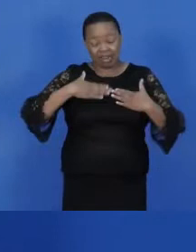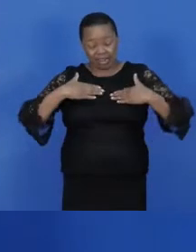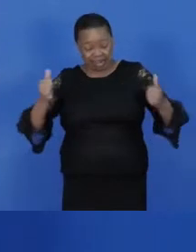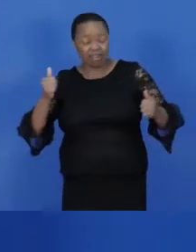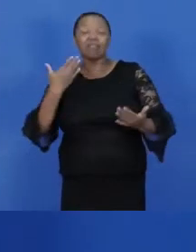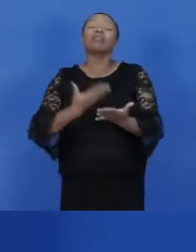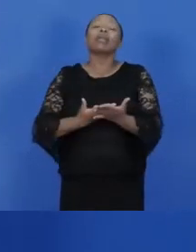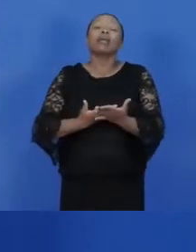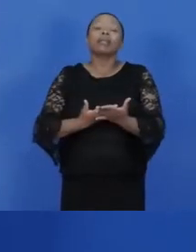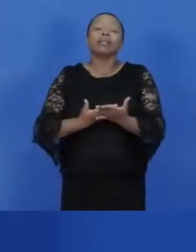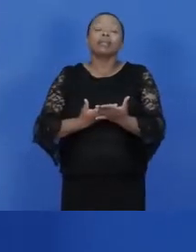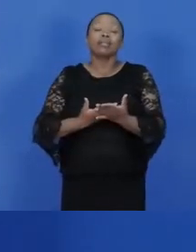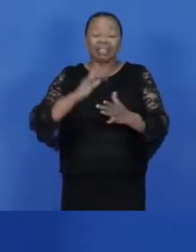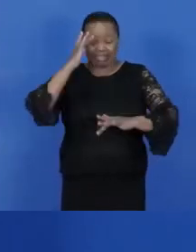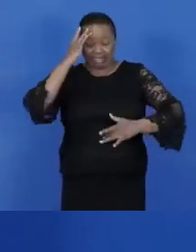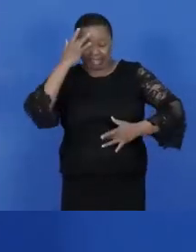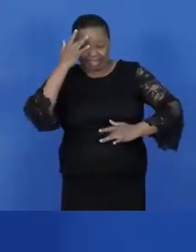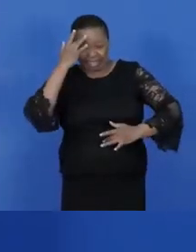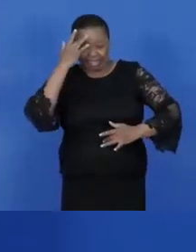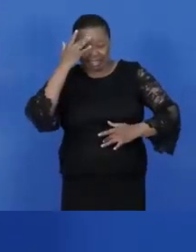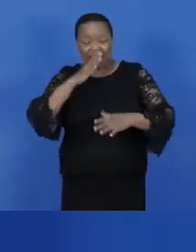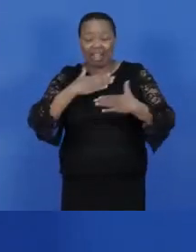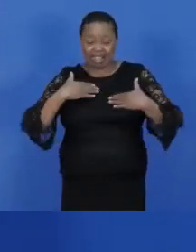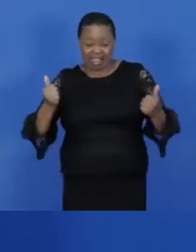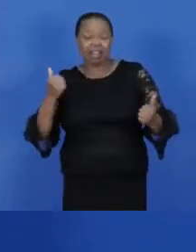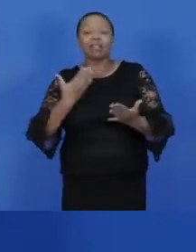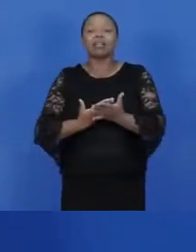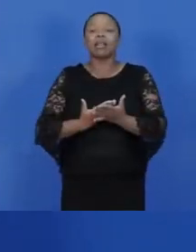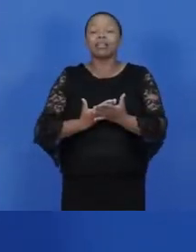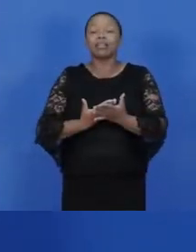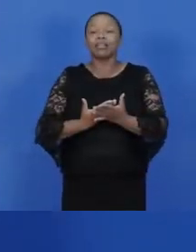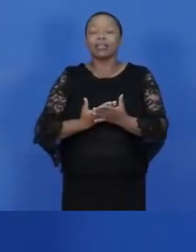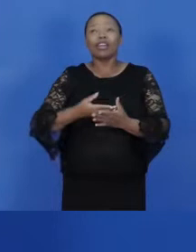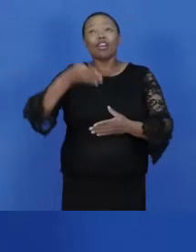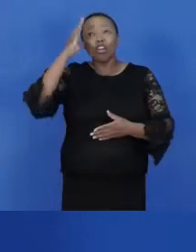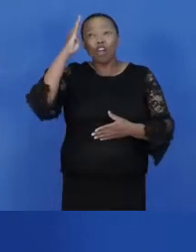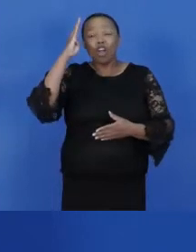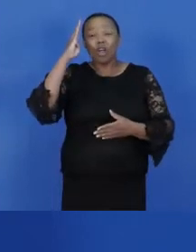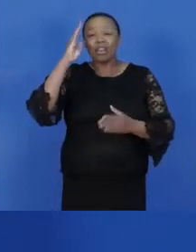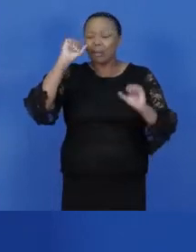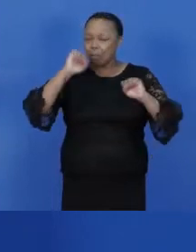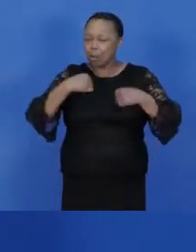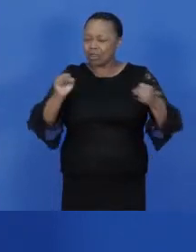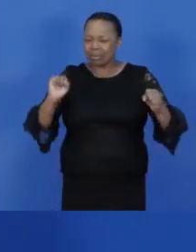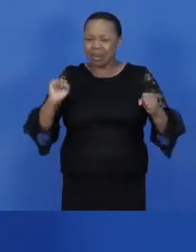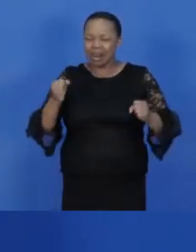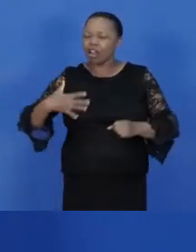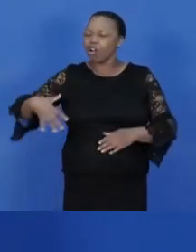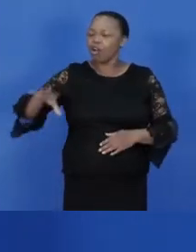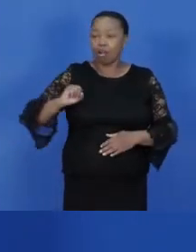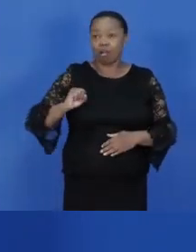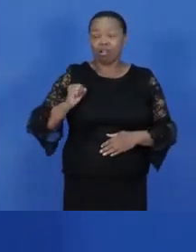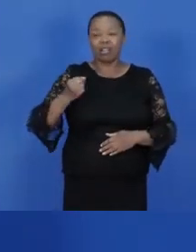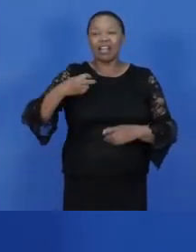from sicknesses. God can deliver us from diseases. There is nothing that is impossible with God. The word of God is saying every